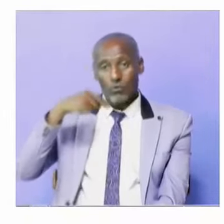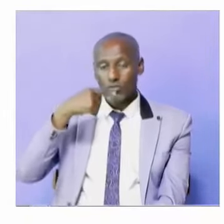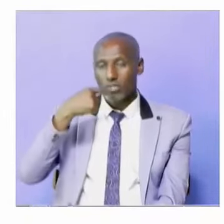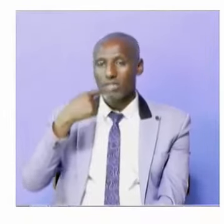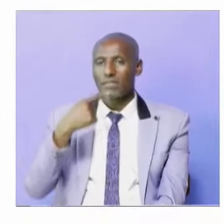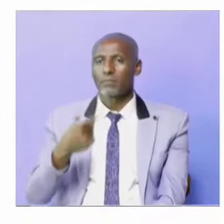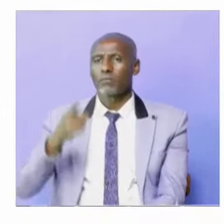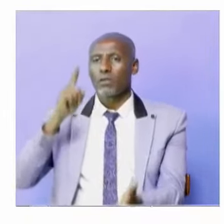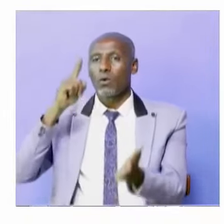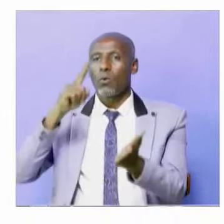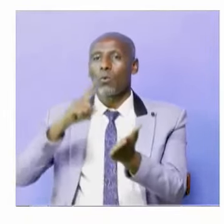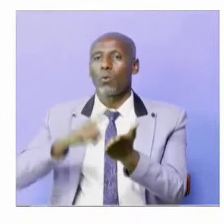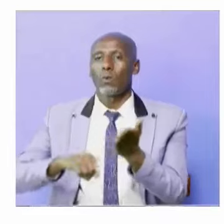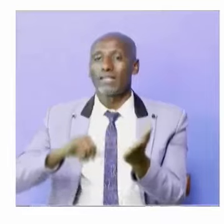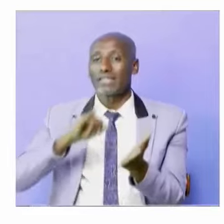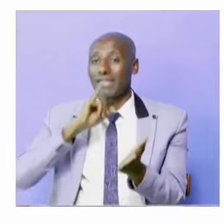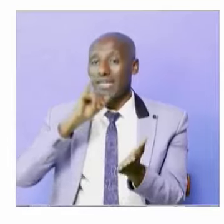what is